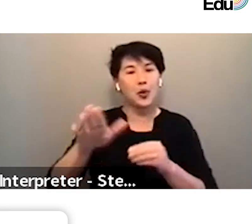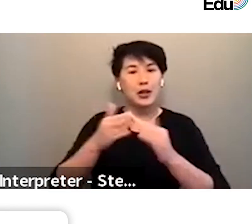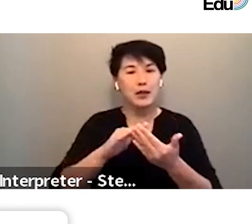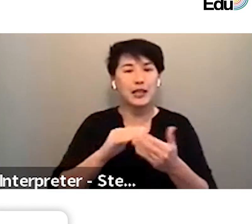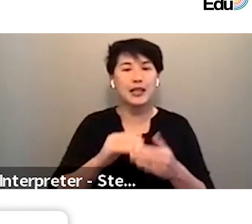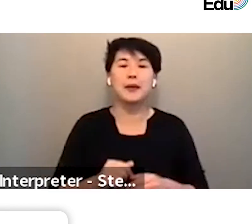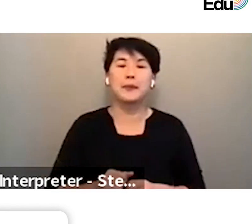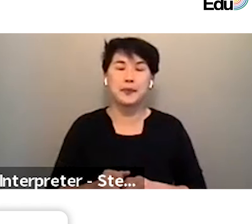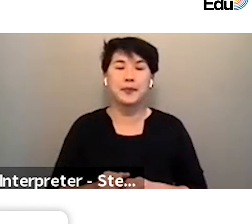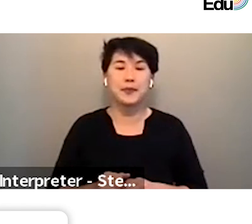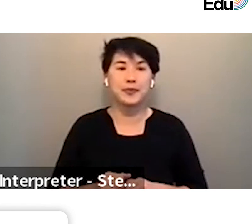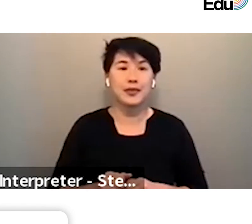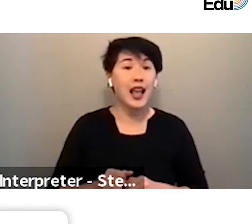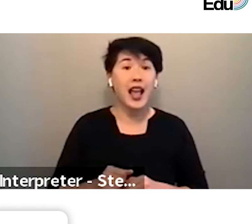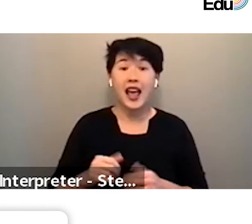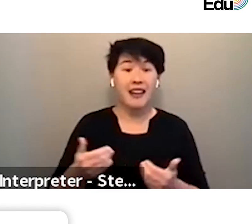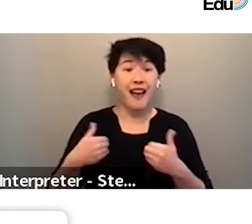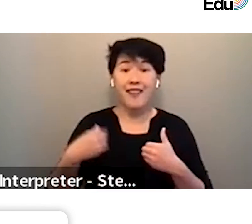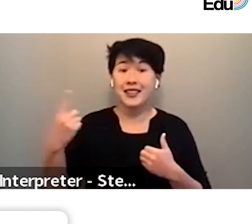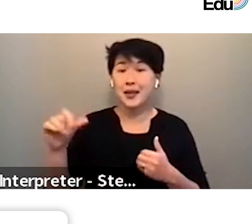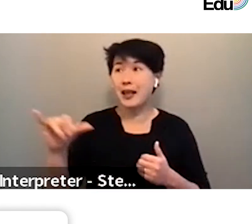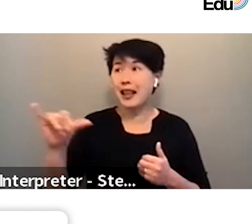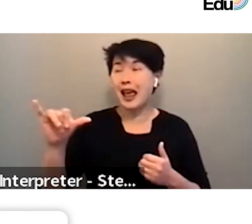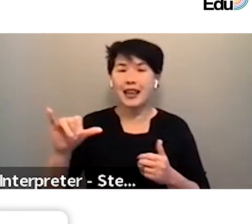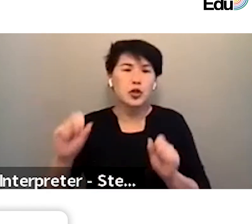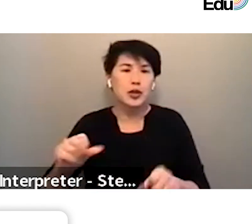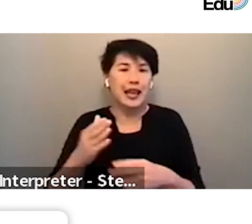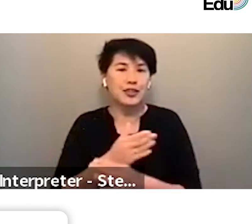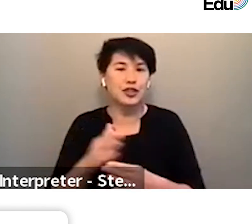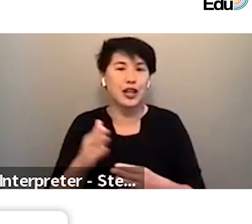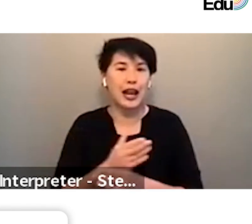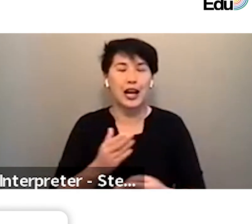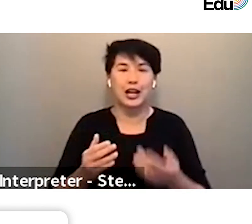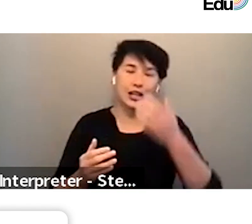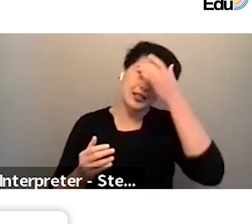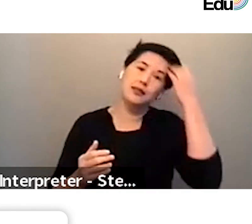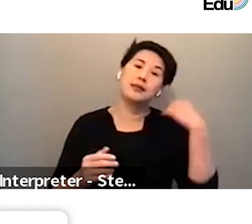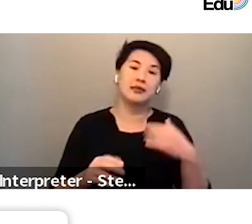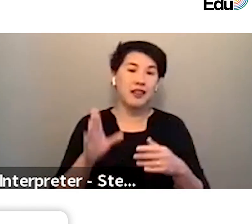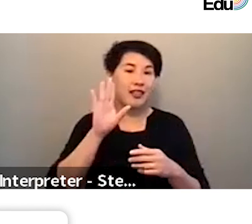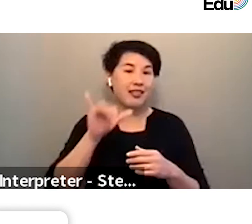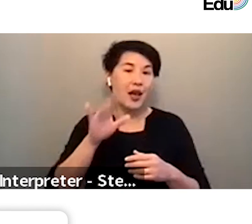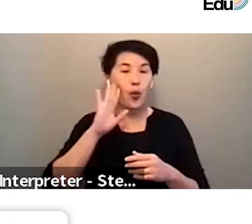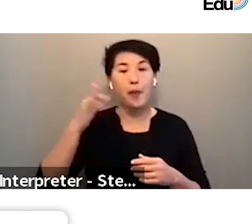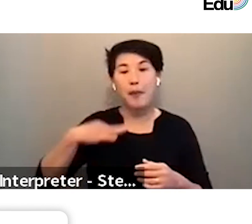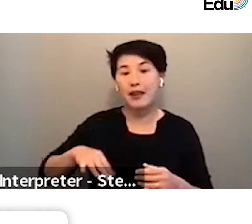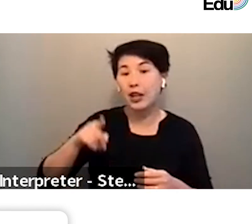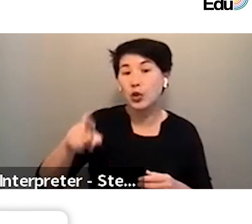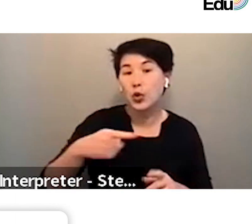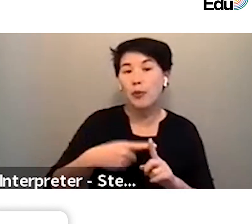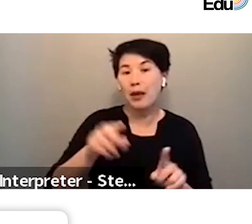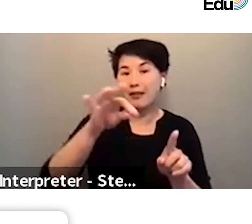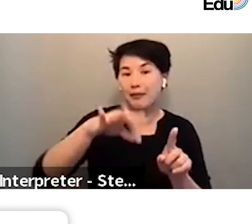and, even having something that's like shareable, like, it benefits you and it benefits them to kind